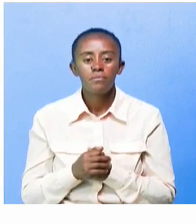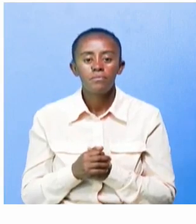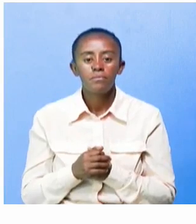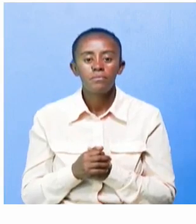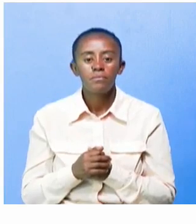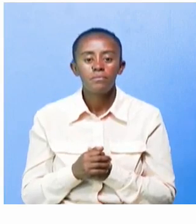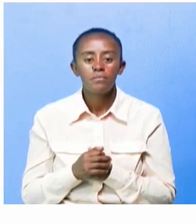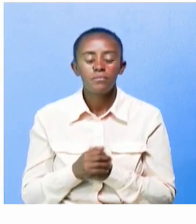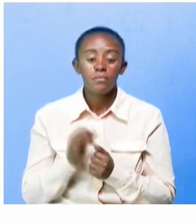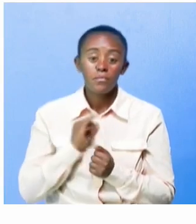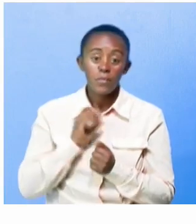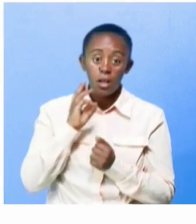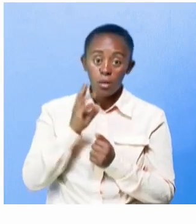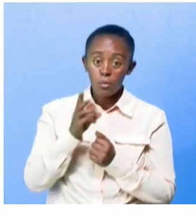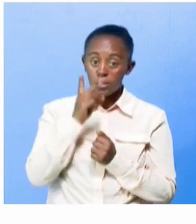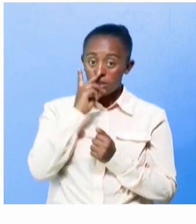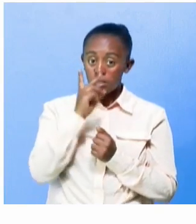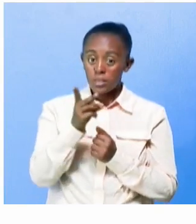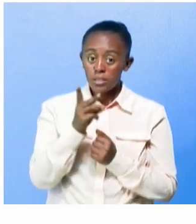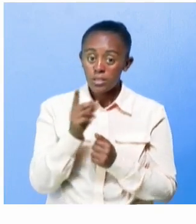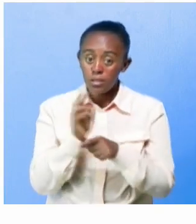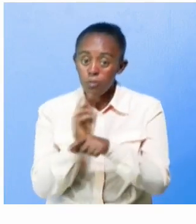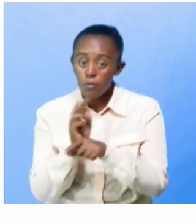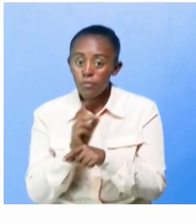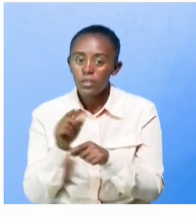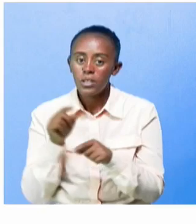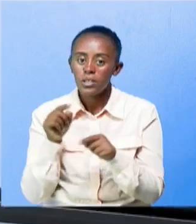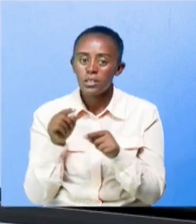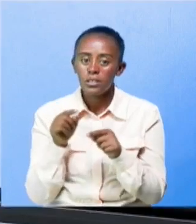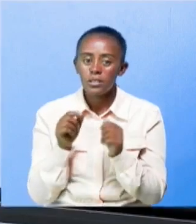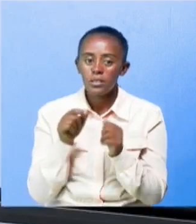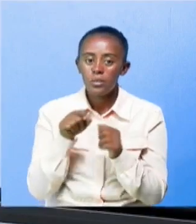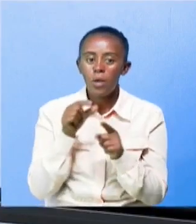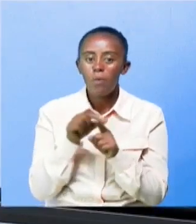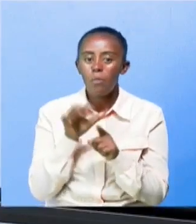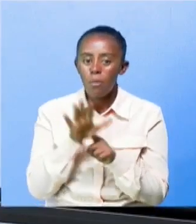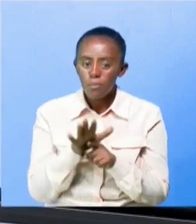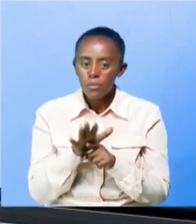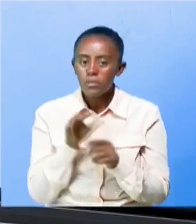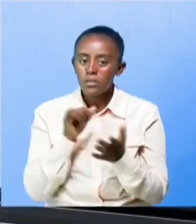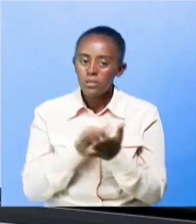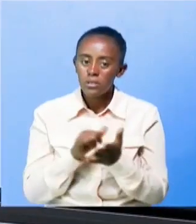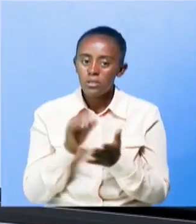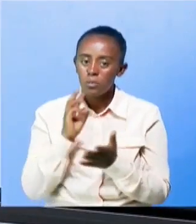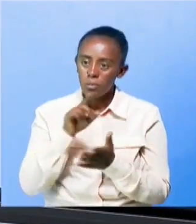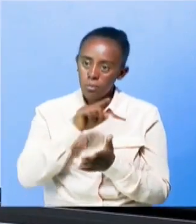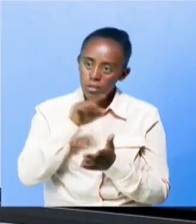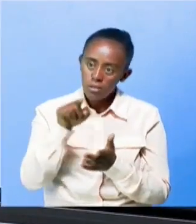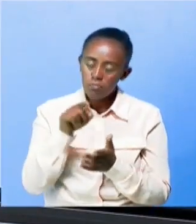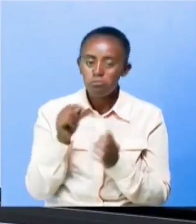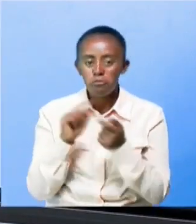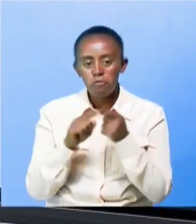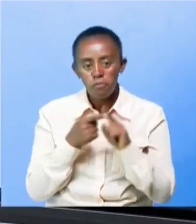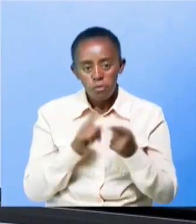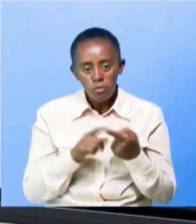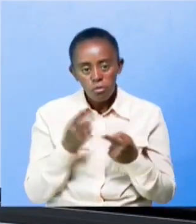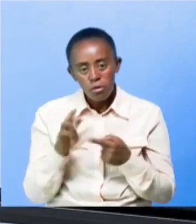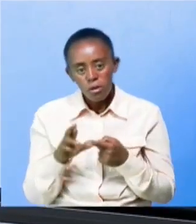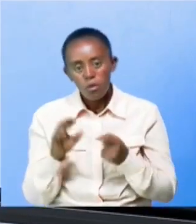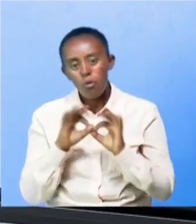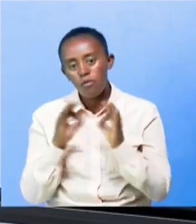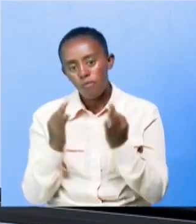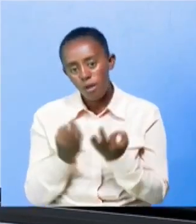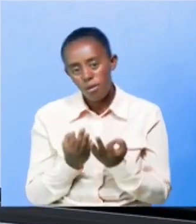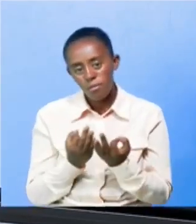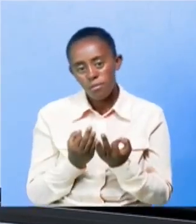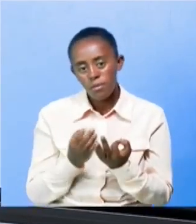If we say, I will see the movie with you tonight, we are promising that we will be there with our friend or our family